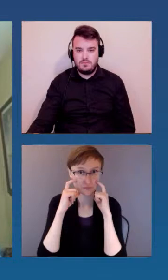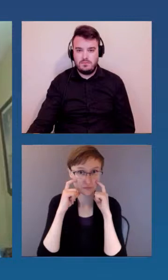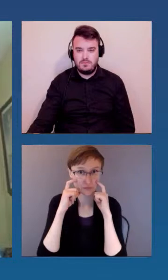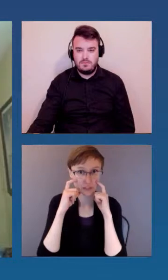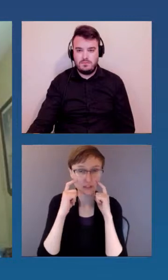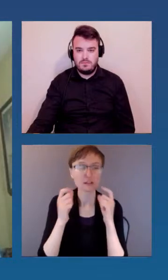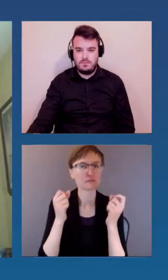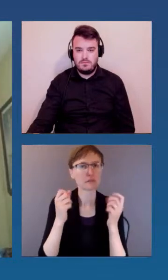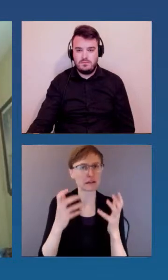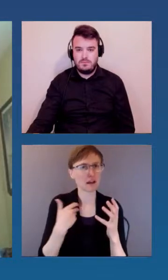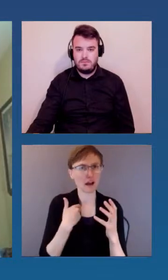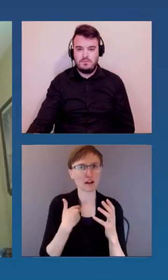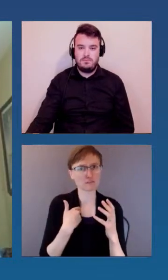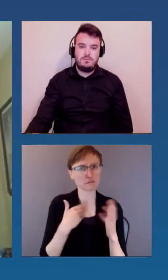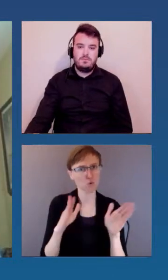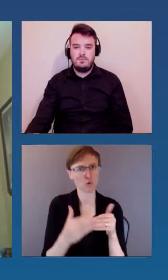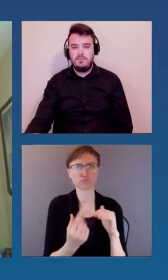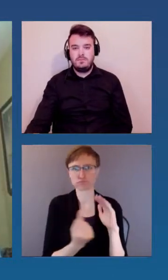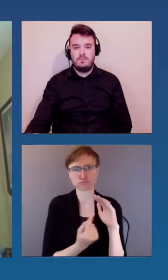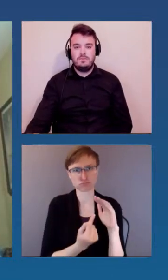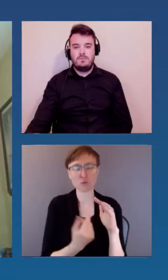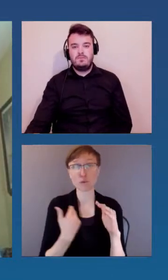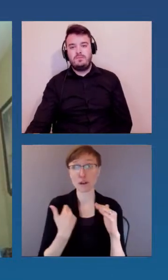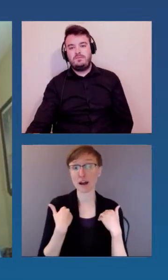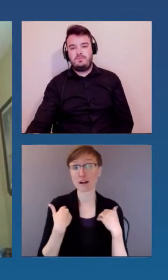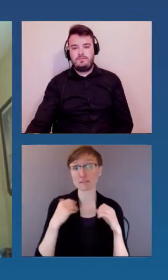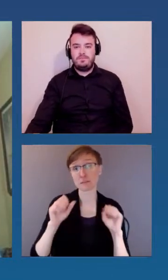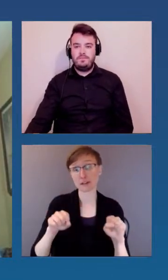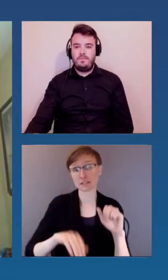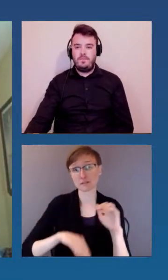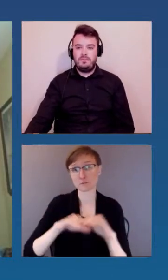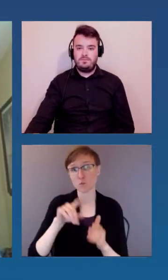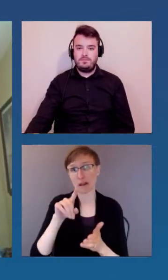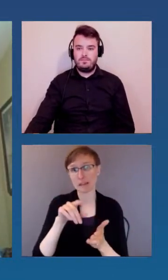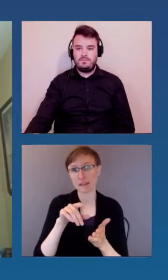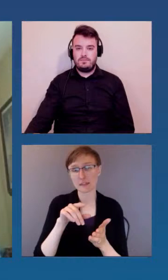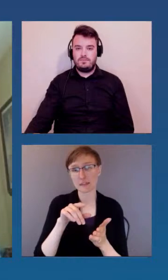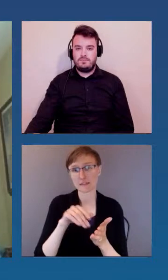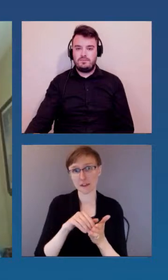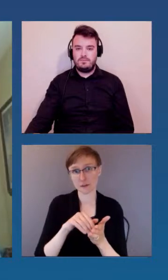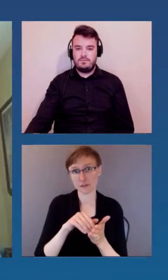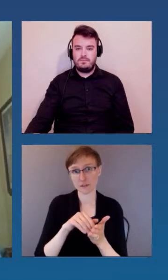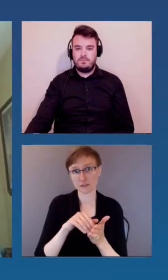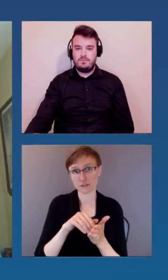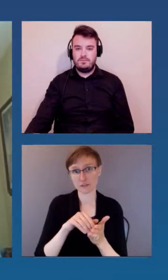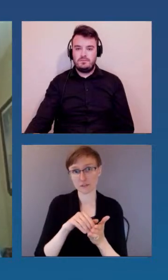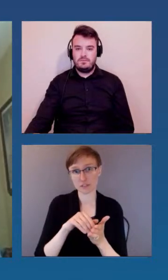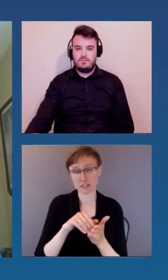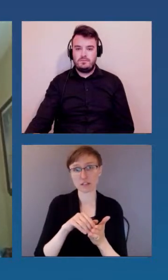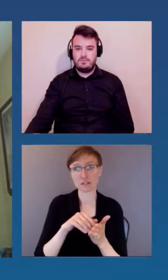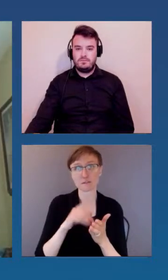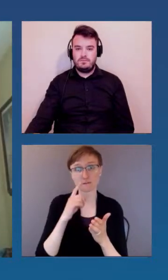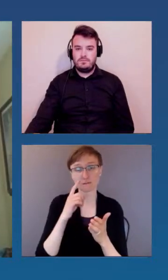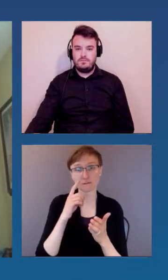much continuing along those lines. Our policy will look very similar to the one adopted at the University of Ottawa.